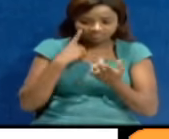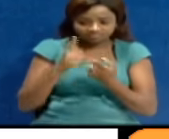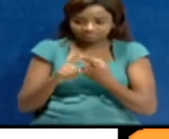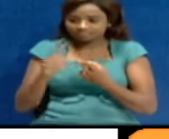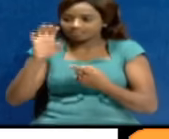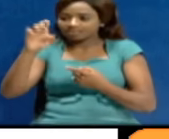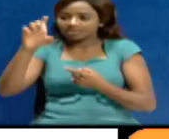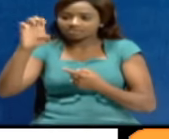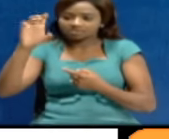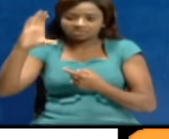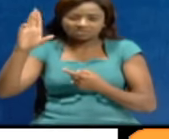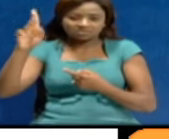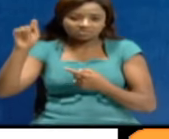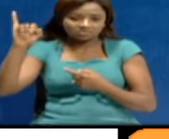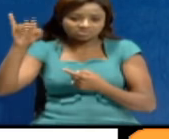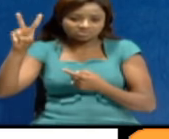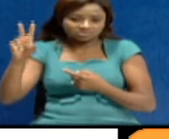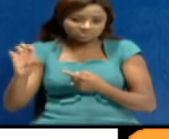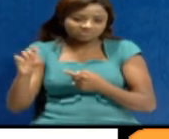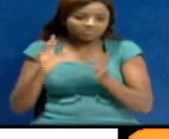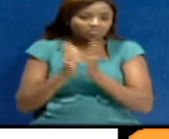the executive and the judiciary.